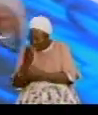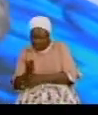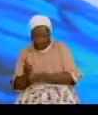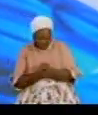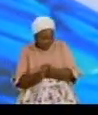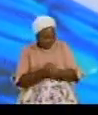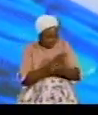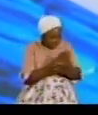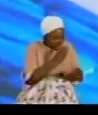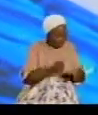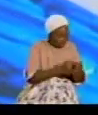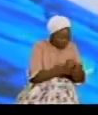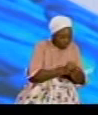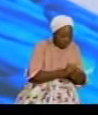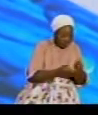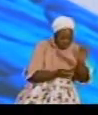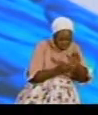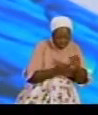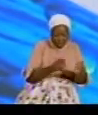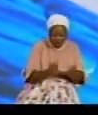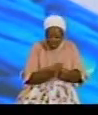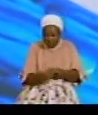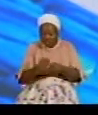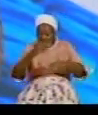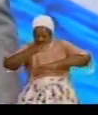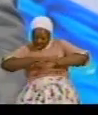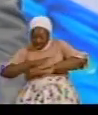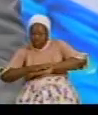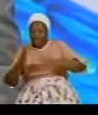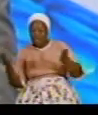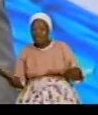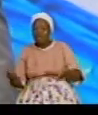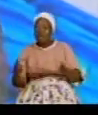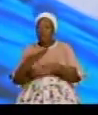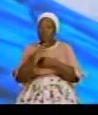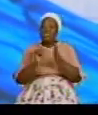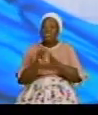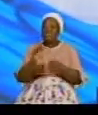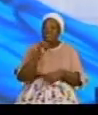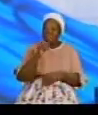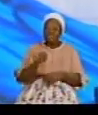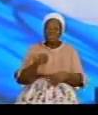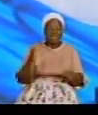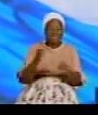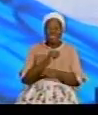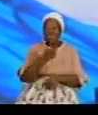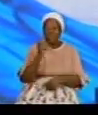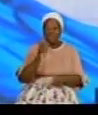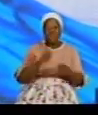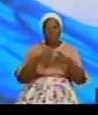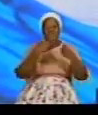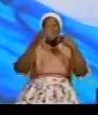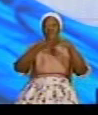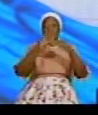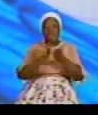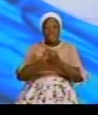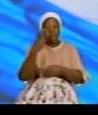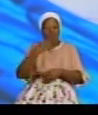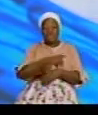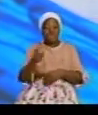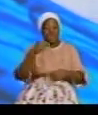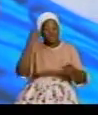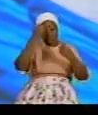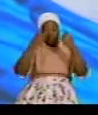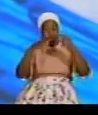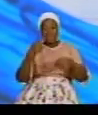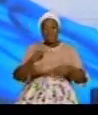washing utensils, washing table. The thing that does not take anyone to heaven, that was their concern. The